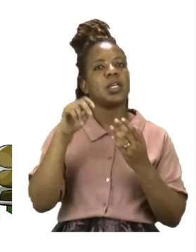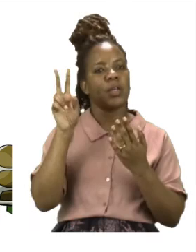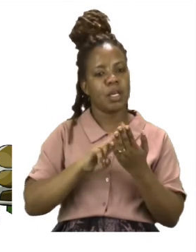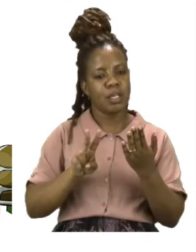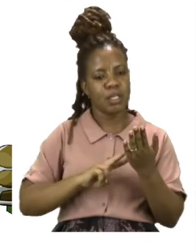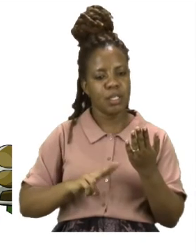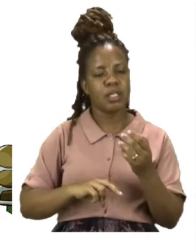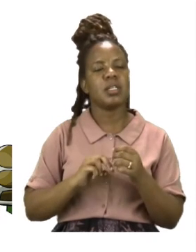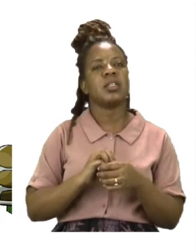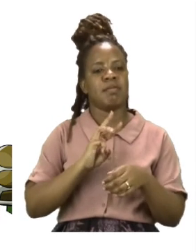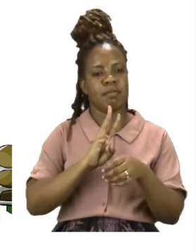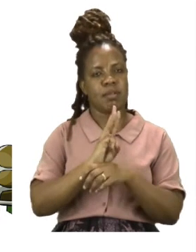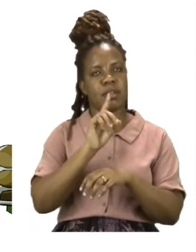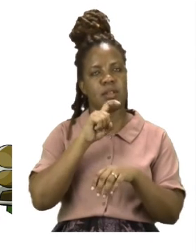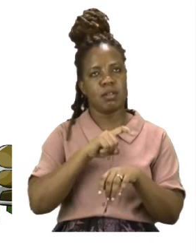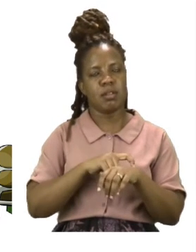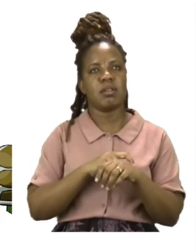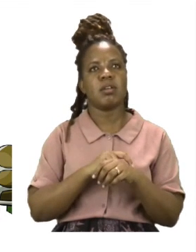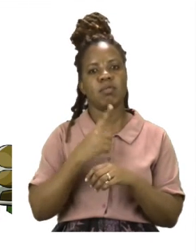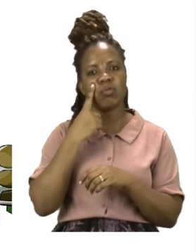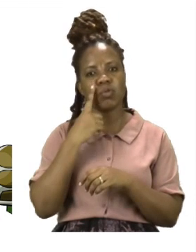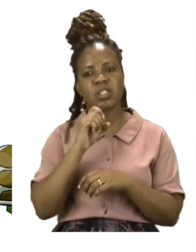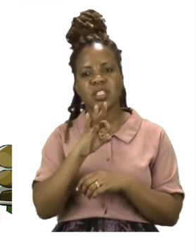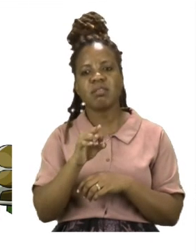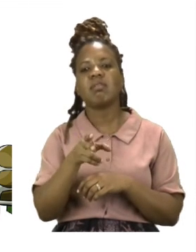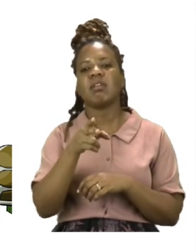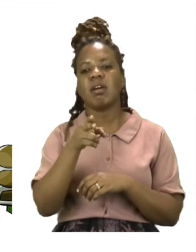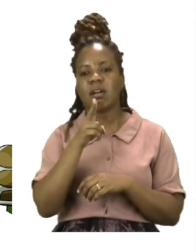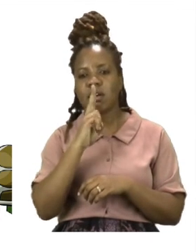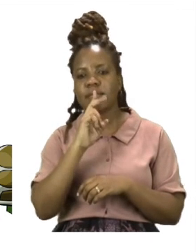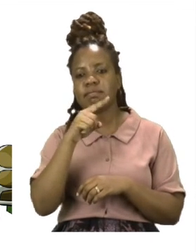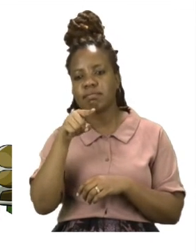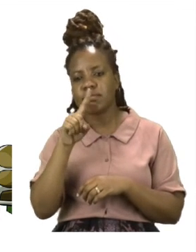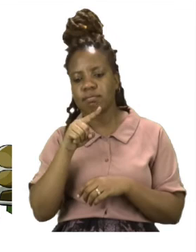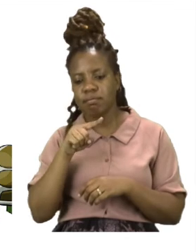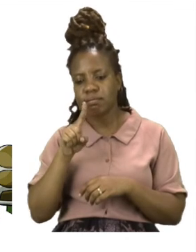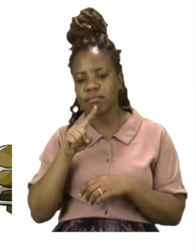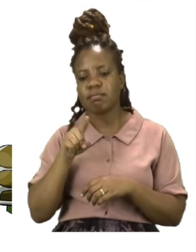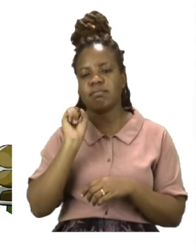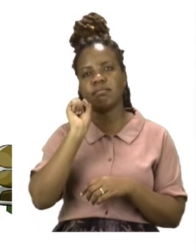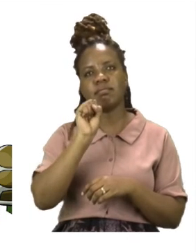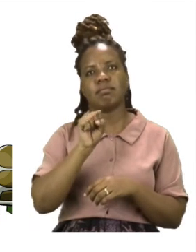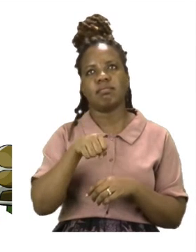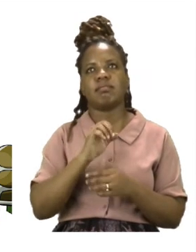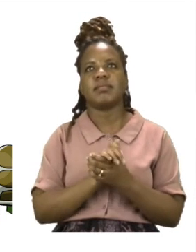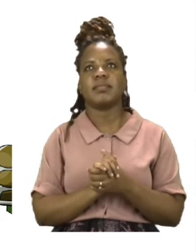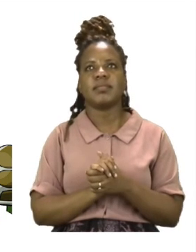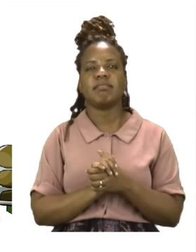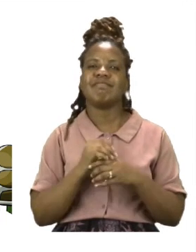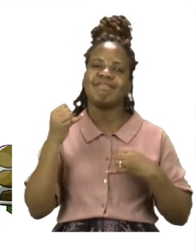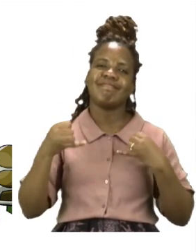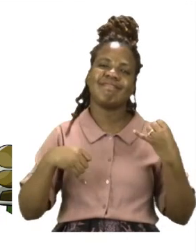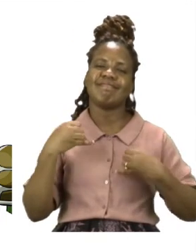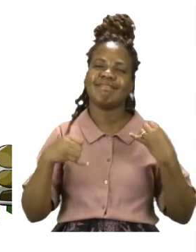you have found your answers, just to make sure that you answered your questions correctly. So have fun, boys